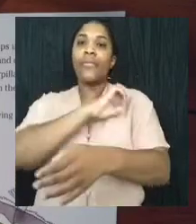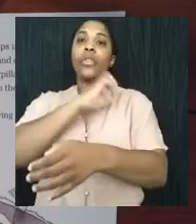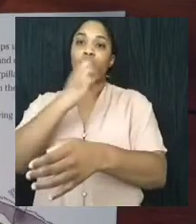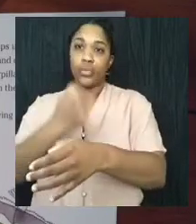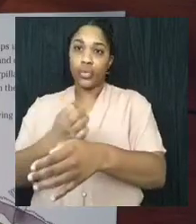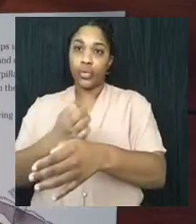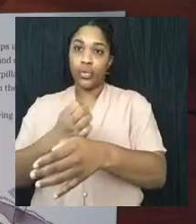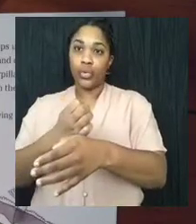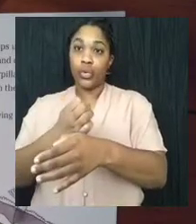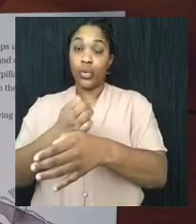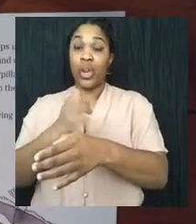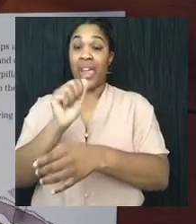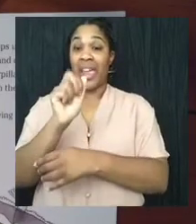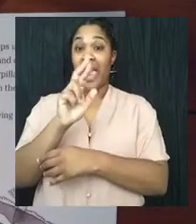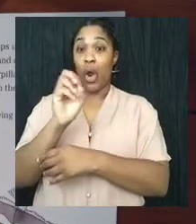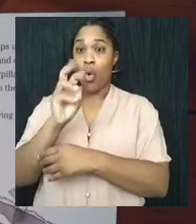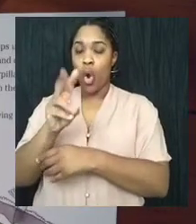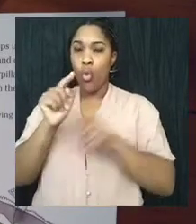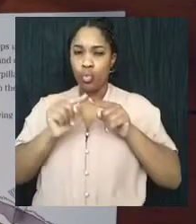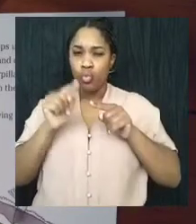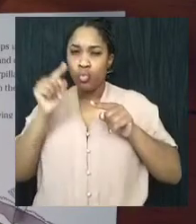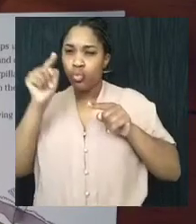The arrow shows its path.